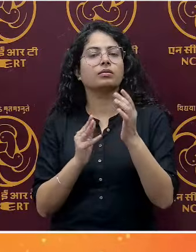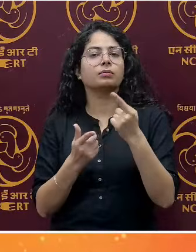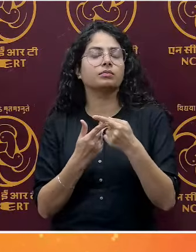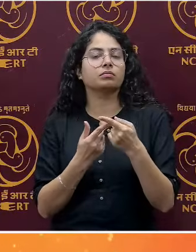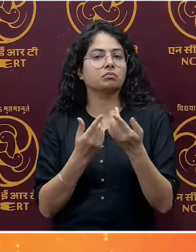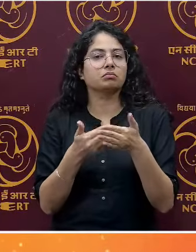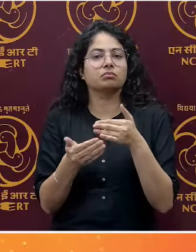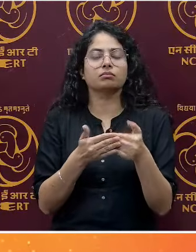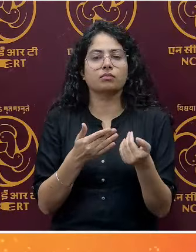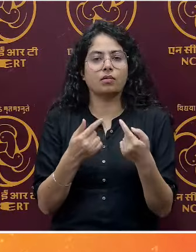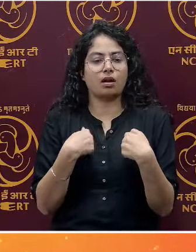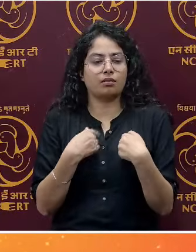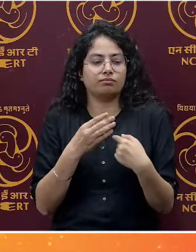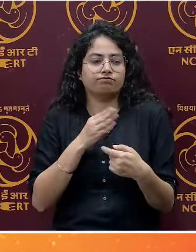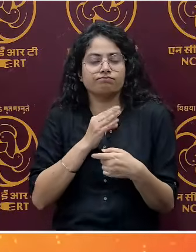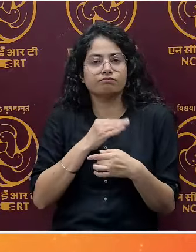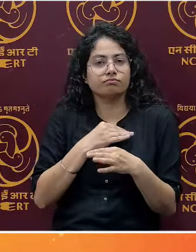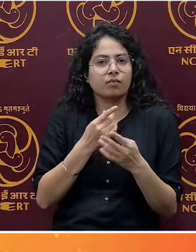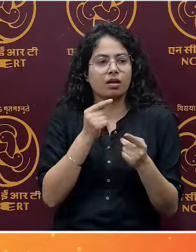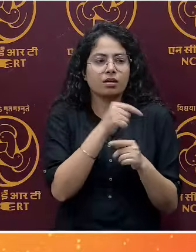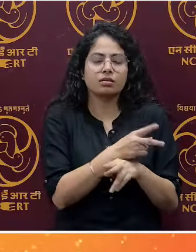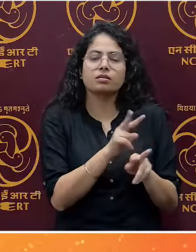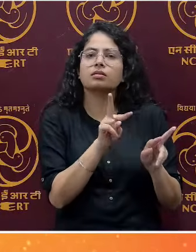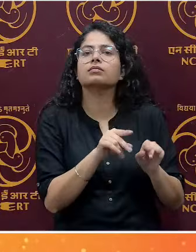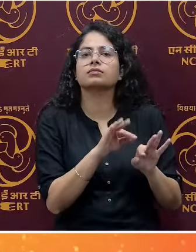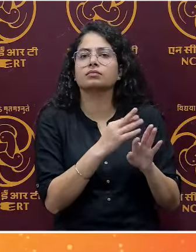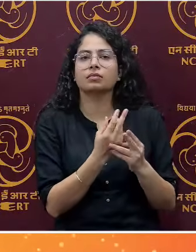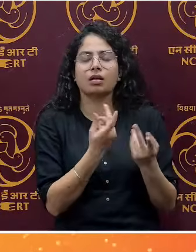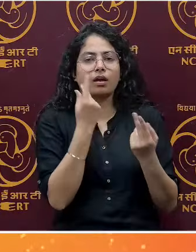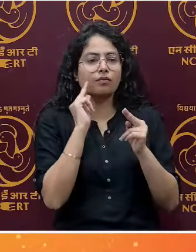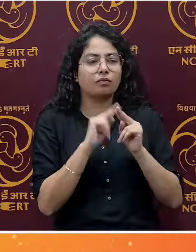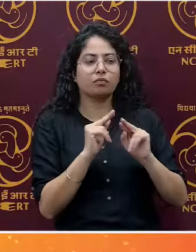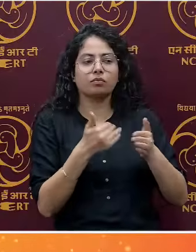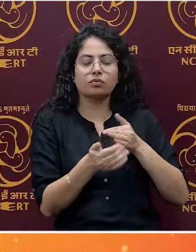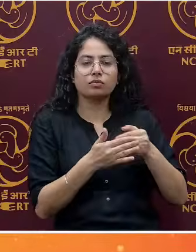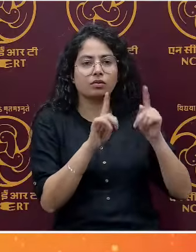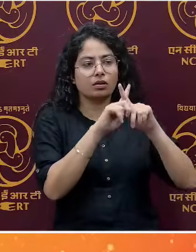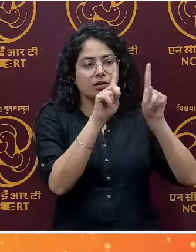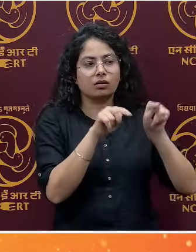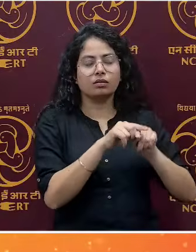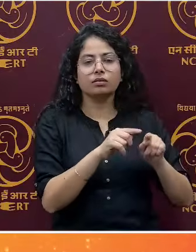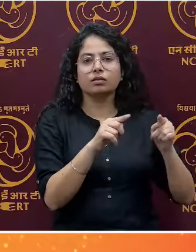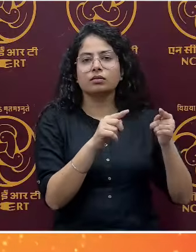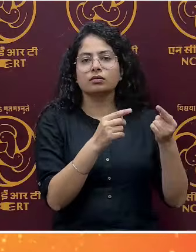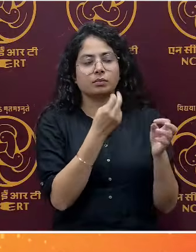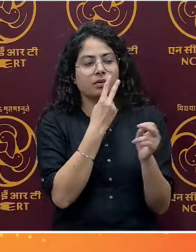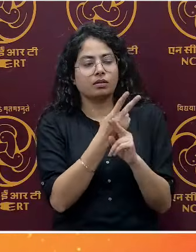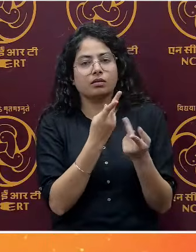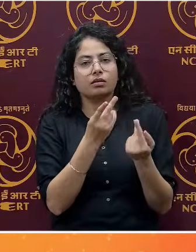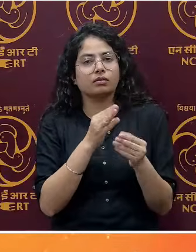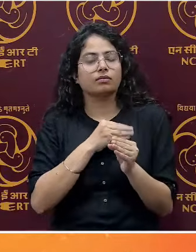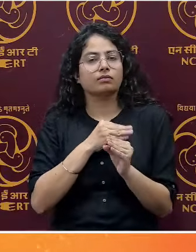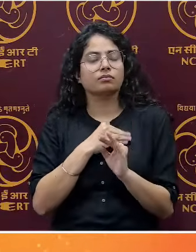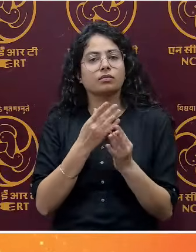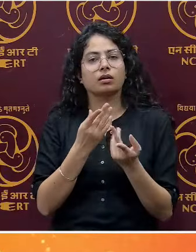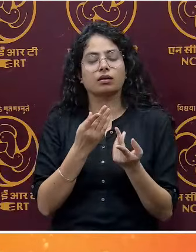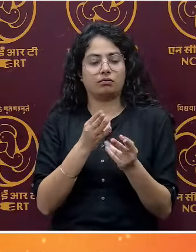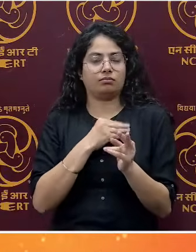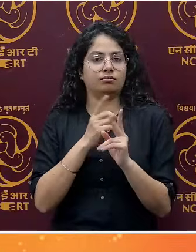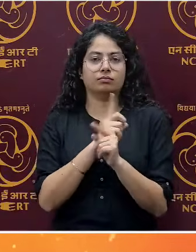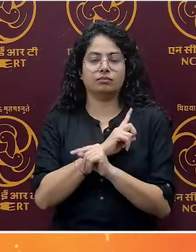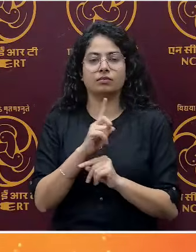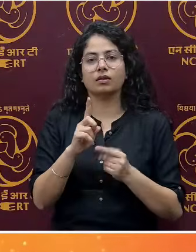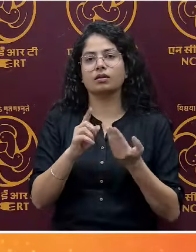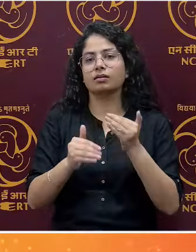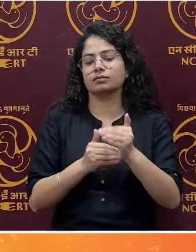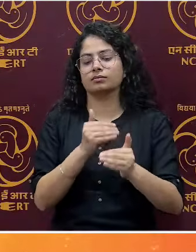pop-up, we get scared that what this message is conveying to us. So we don't have to be scared, and we have to keep on, you know, following the